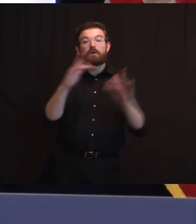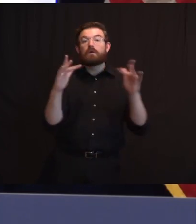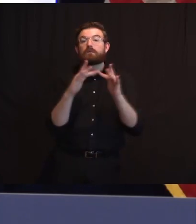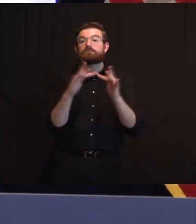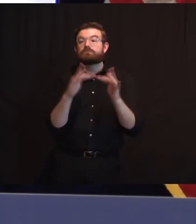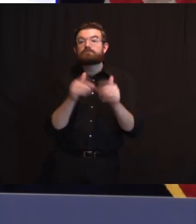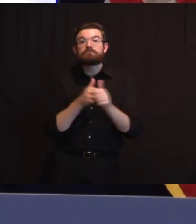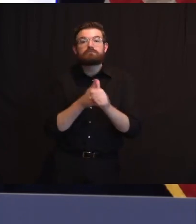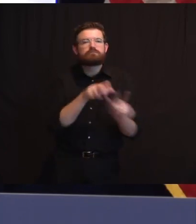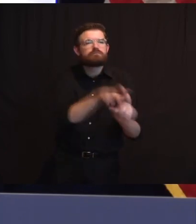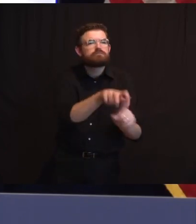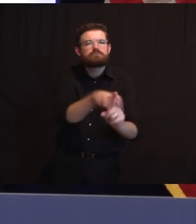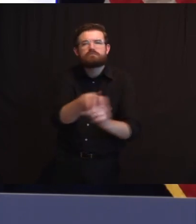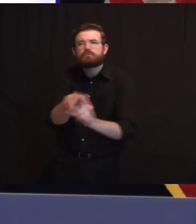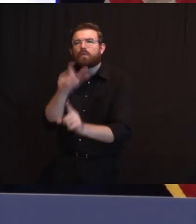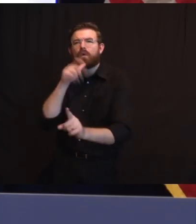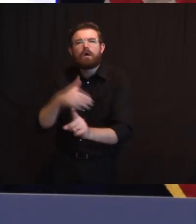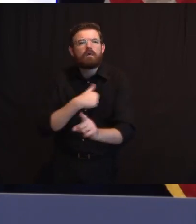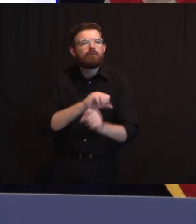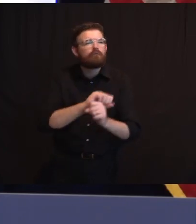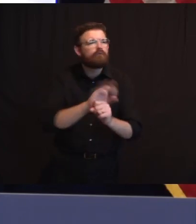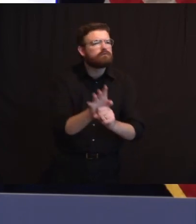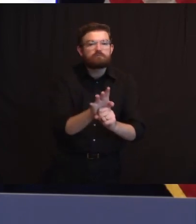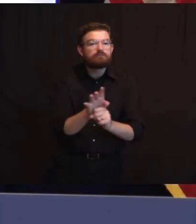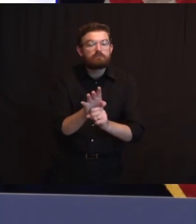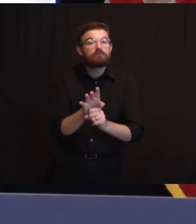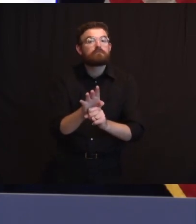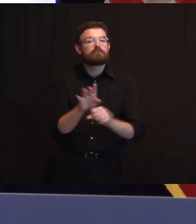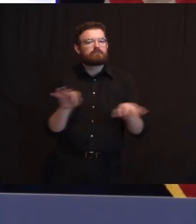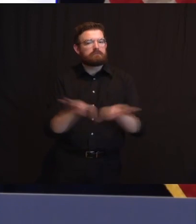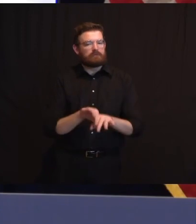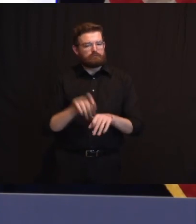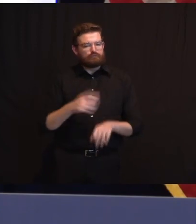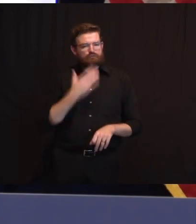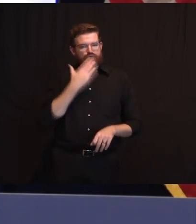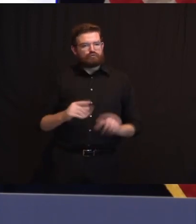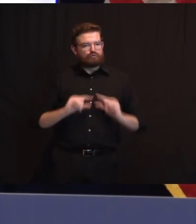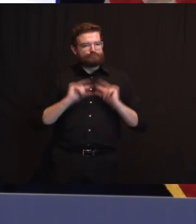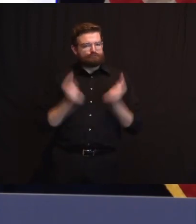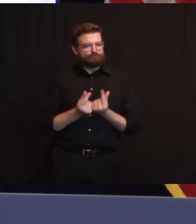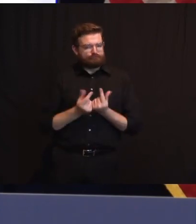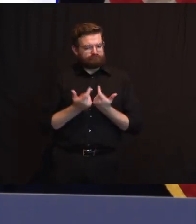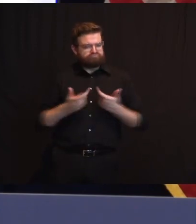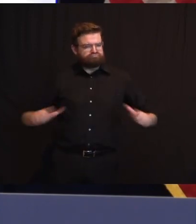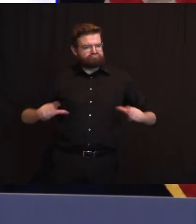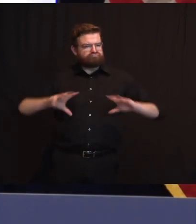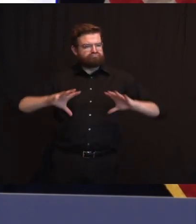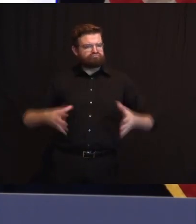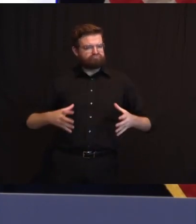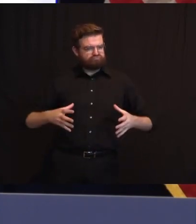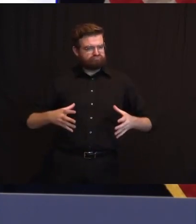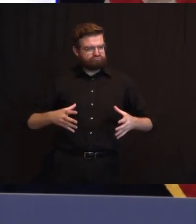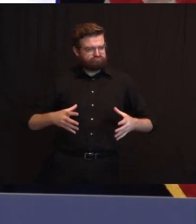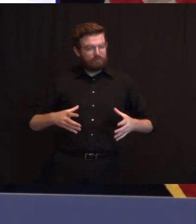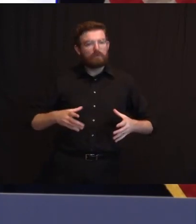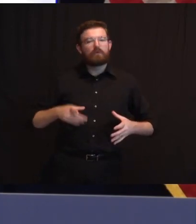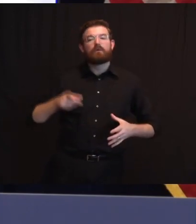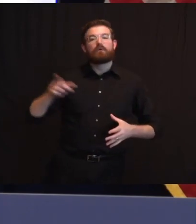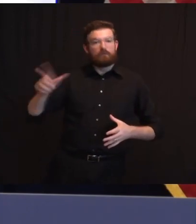Group, PCG, to develop a supplemental contact tracing workforce that will support the local